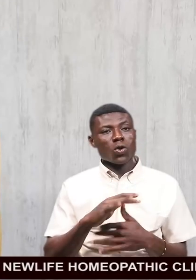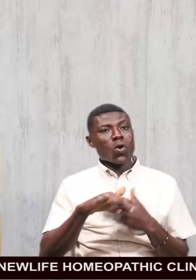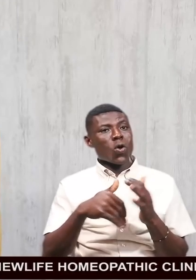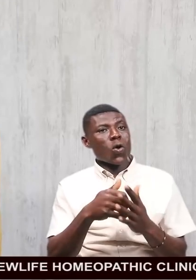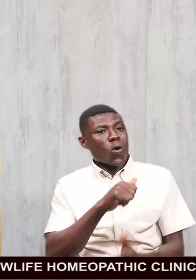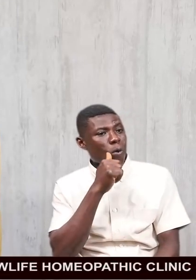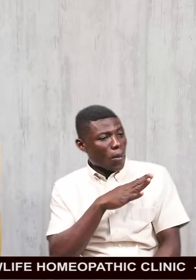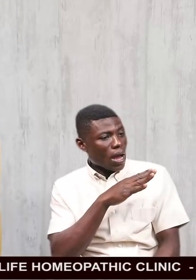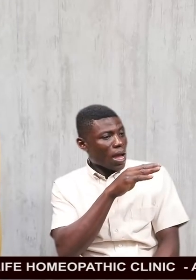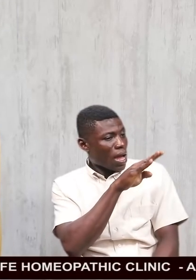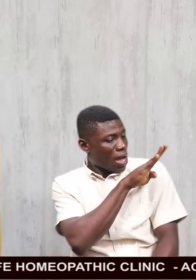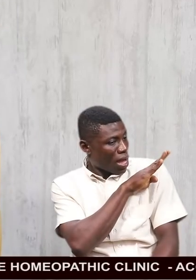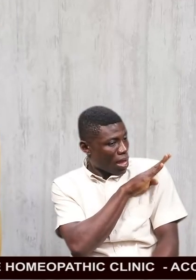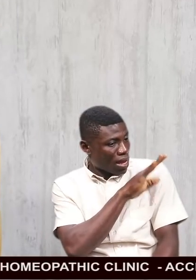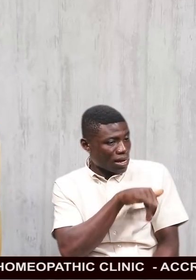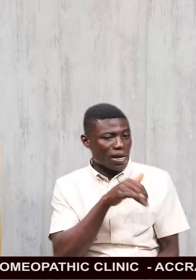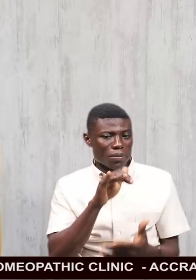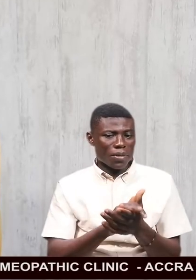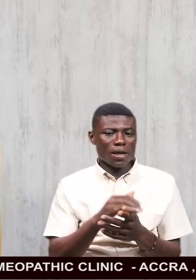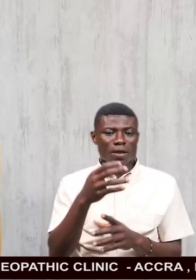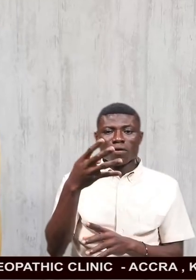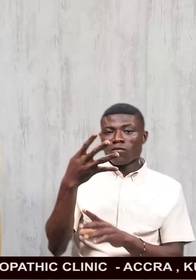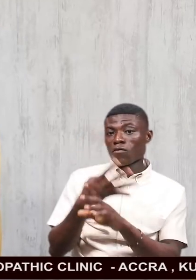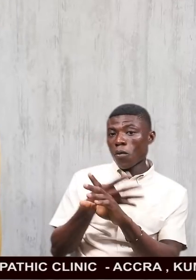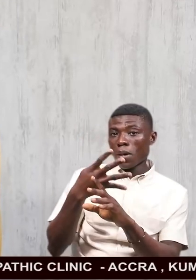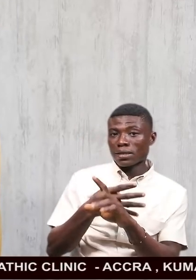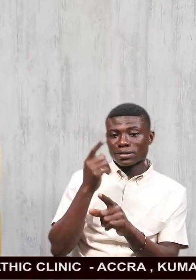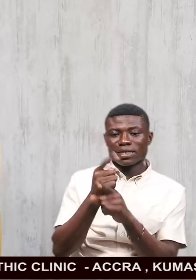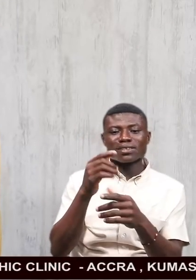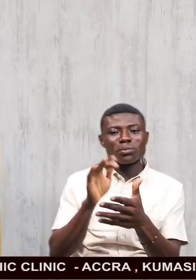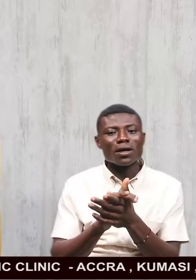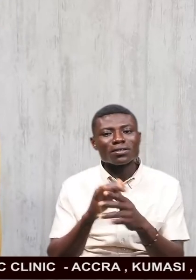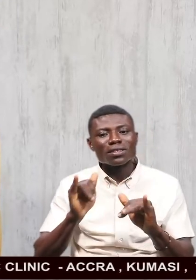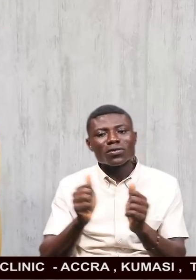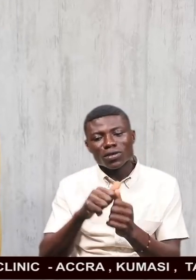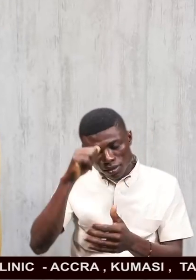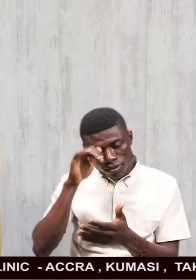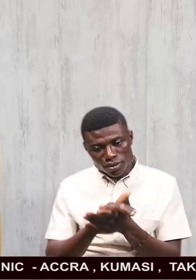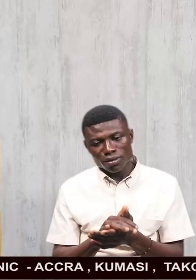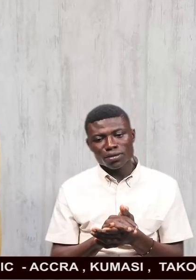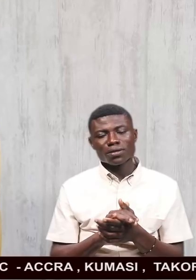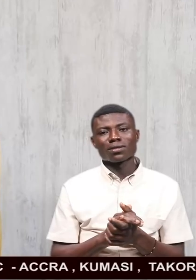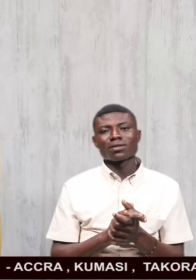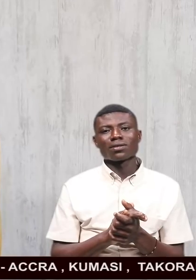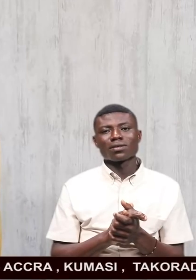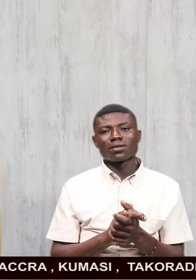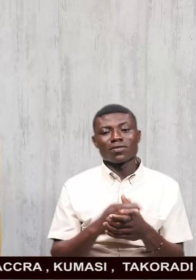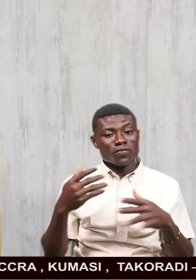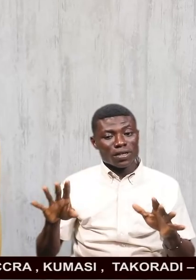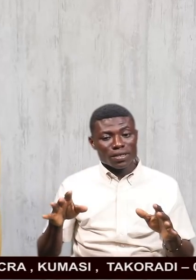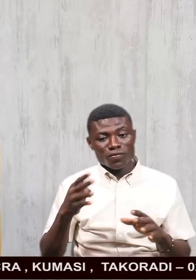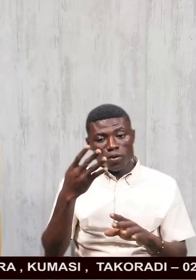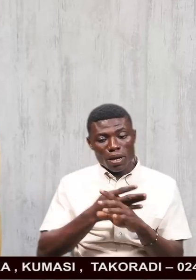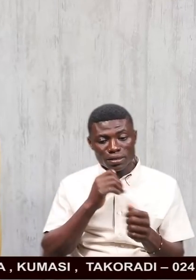young enough, ma. Eh, your boy, ko worry technically. I was so many nine, and I worry no. Egu ye.